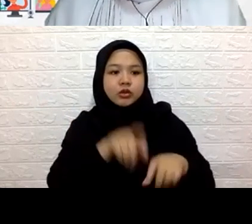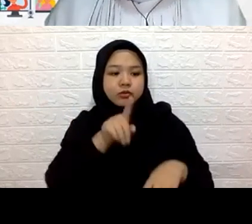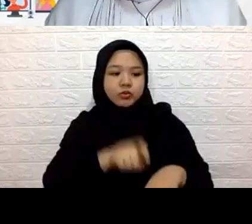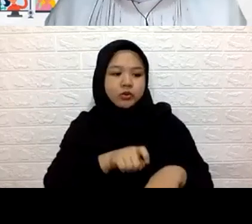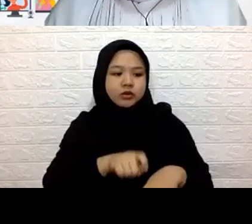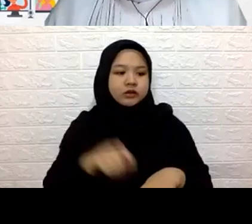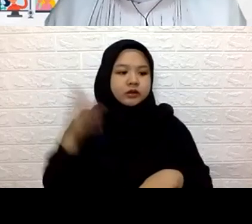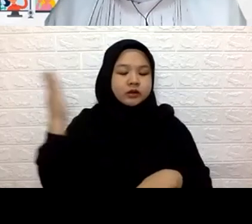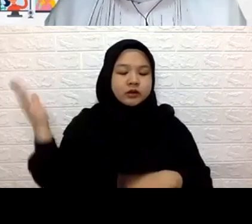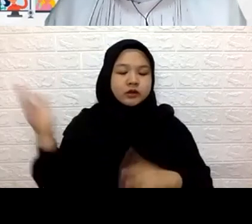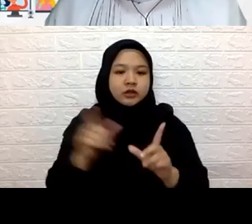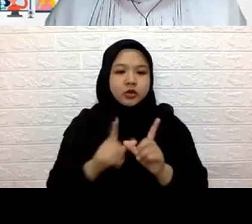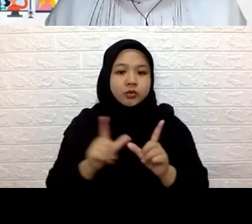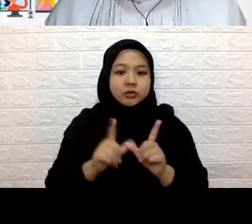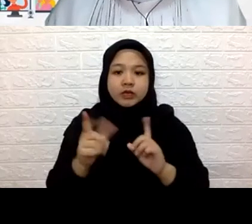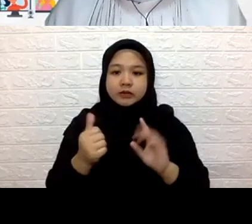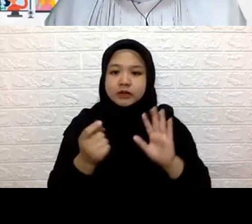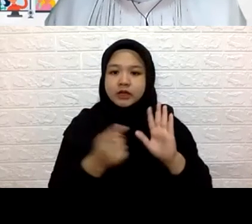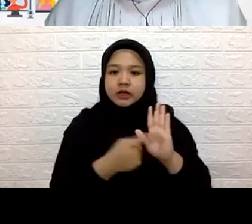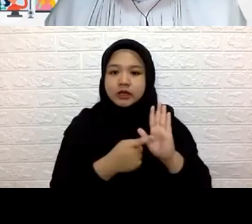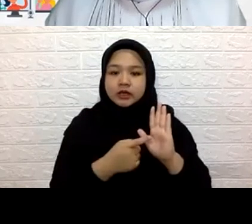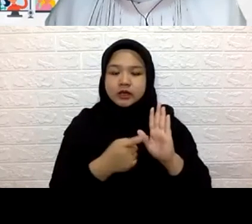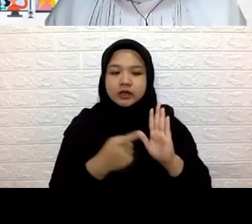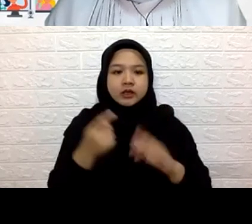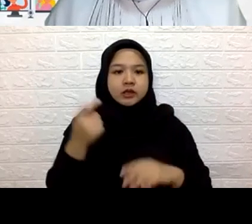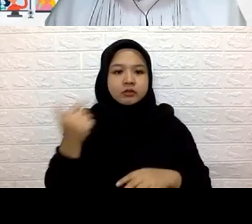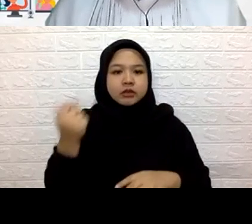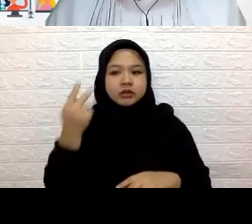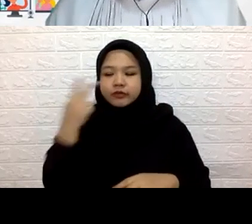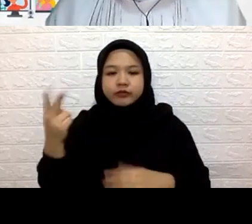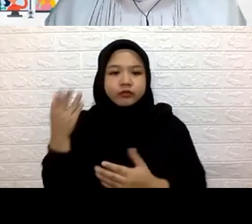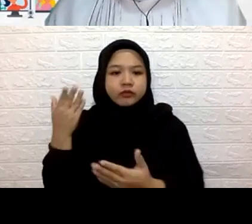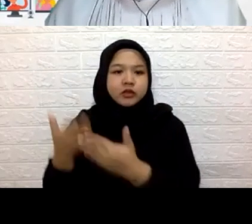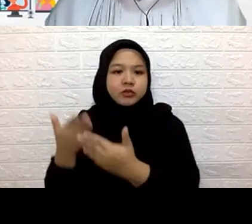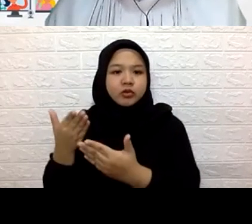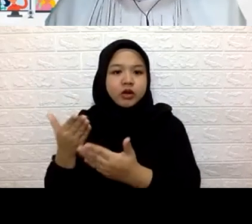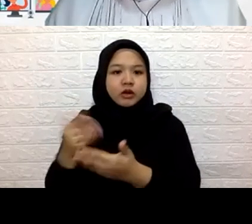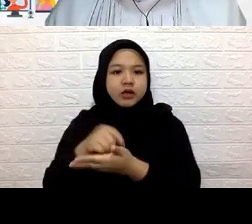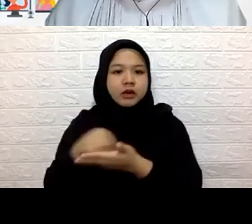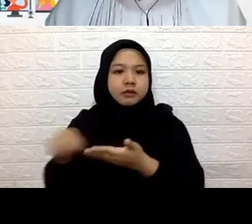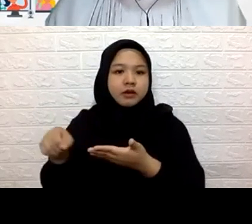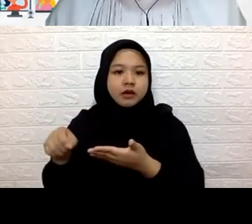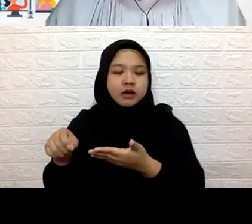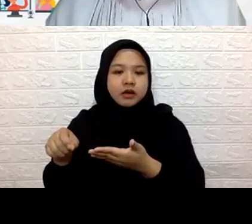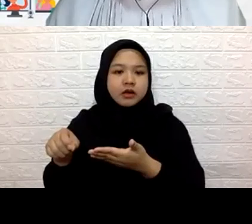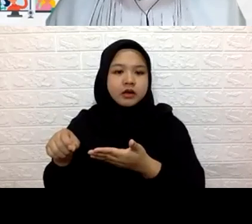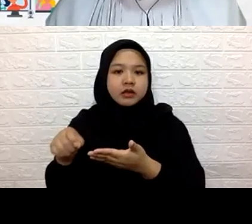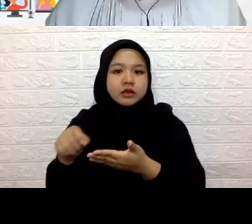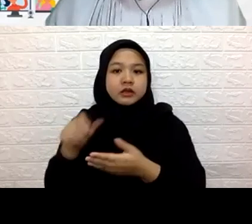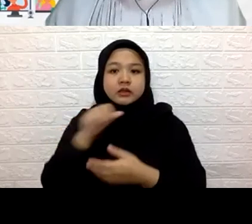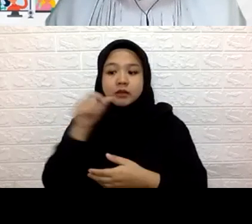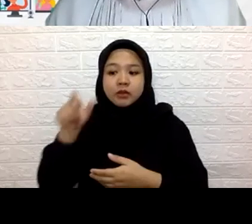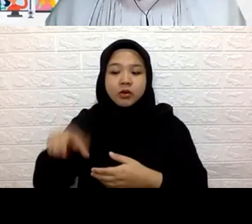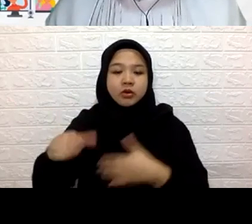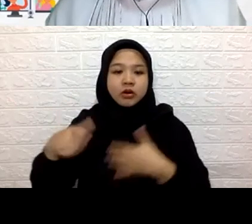click, they can find the name of a practitioner. I'm not going to do it. And